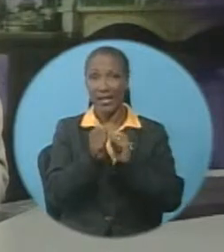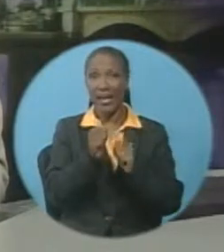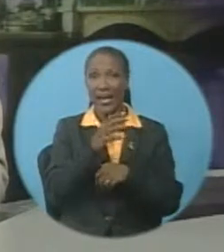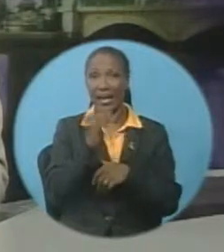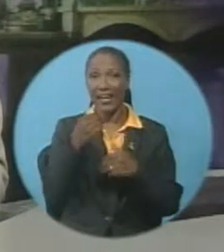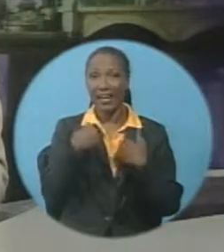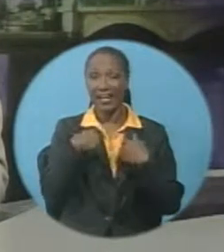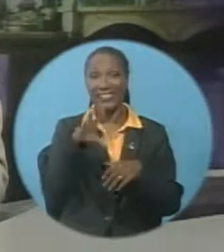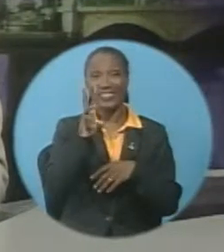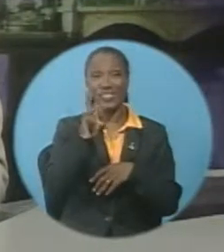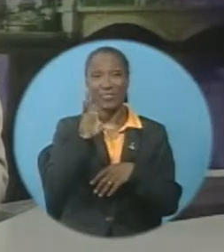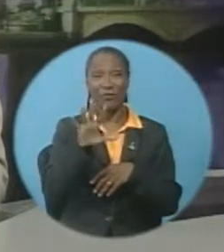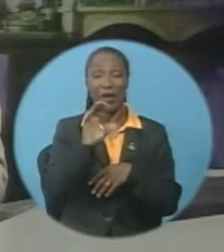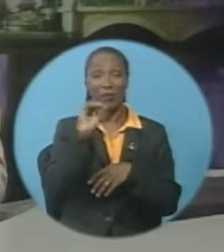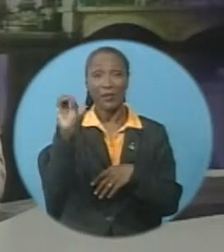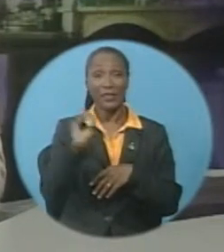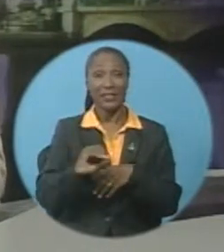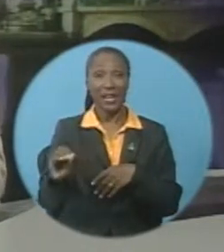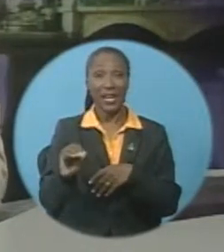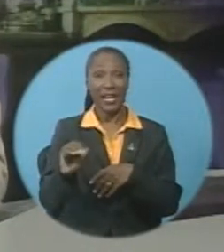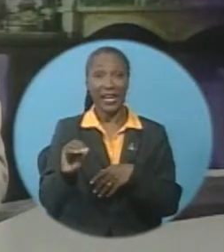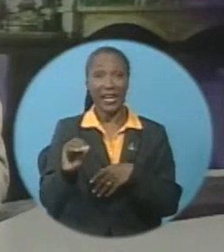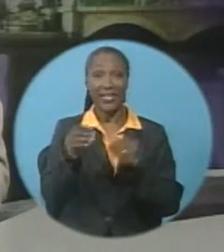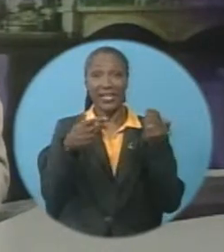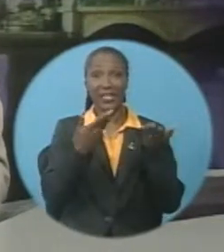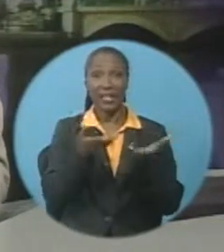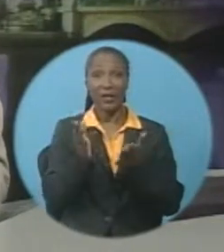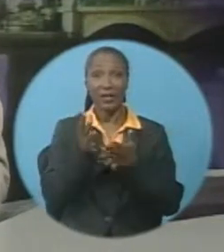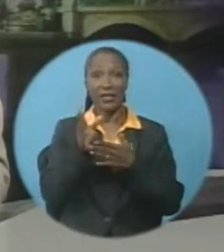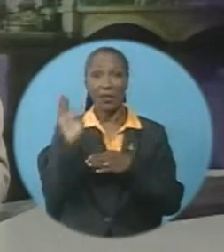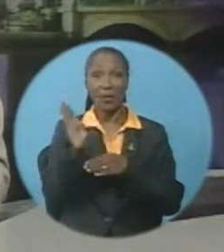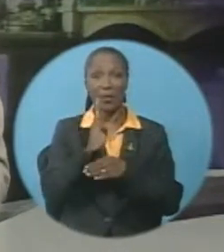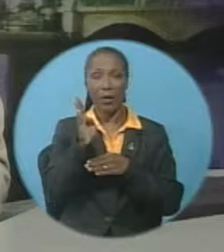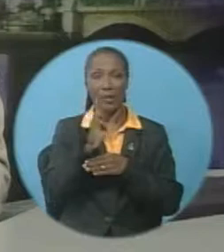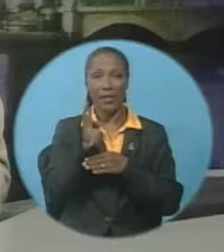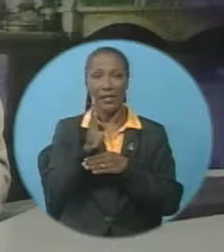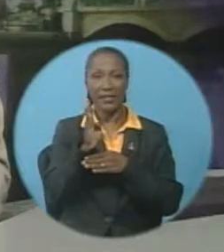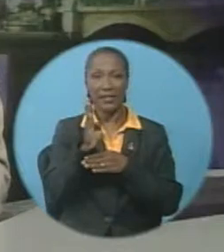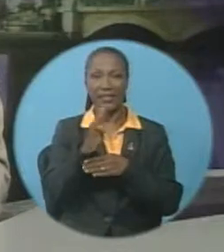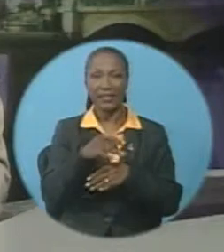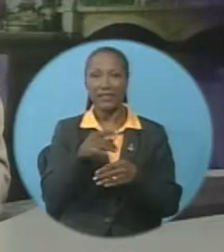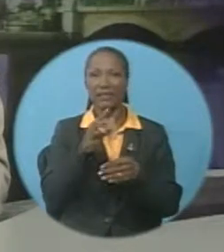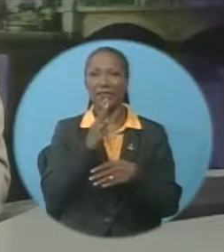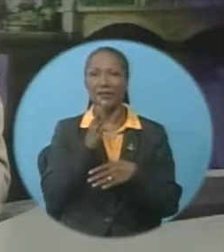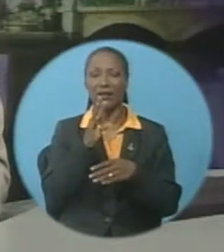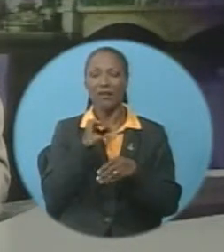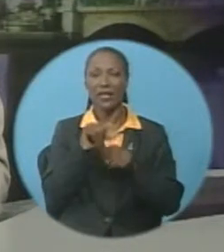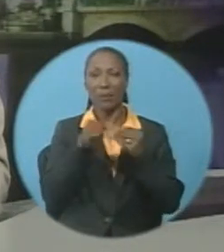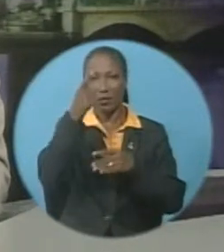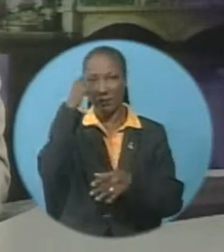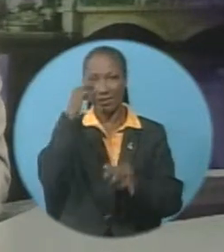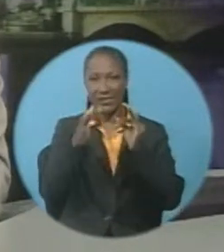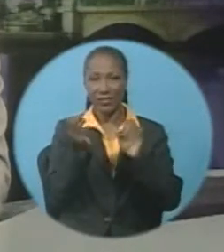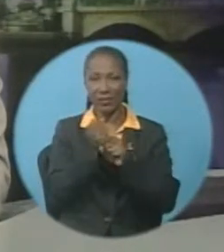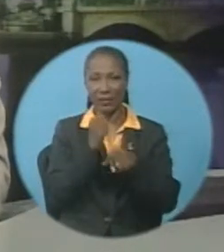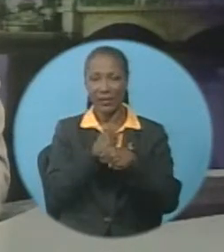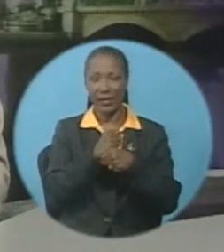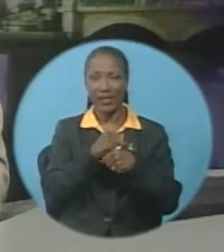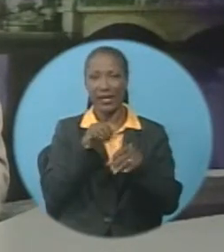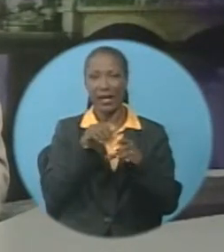of his match fee for his comments carried on a Barbadian media, questioning the decision-making of the umpires in the match.